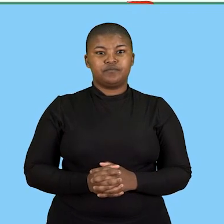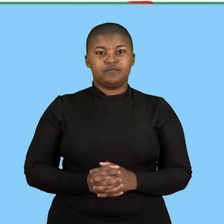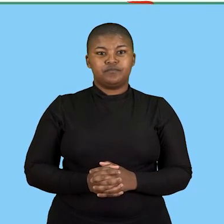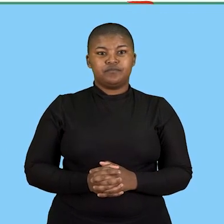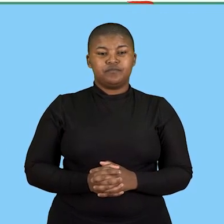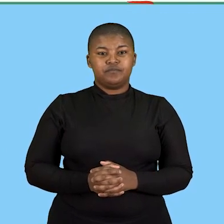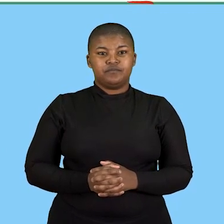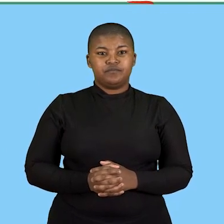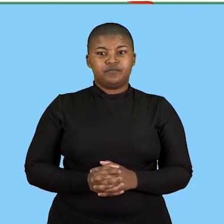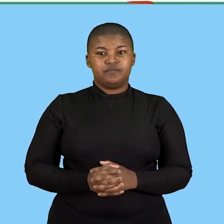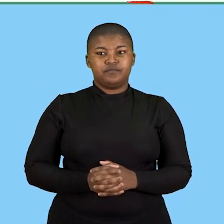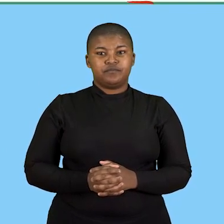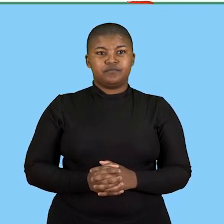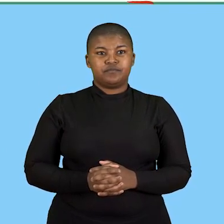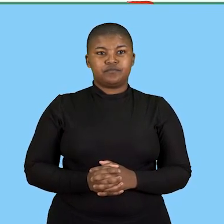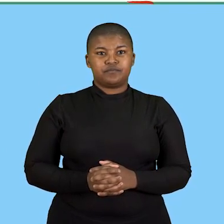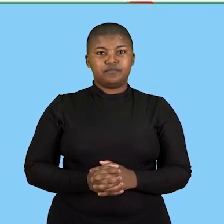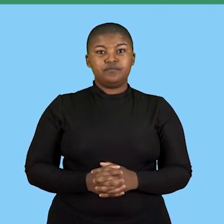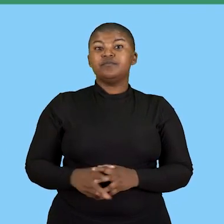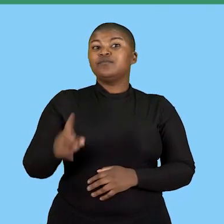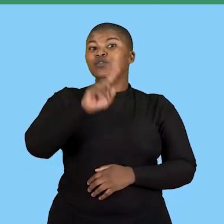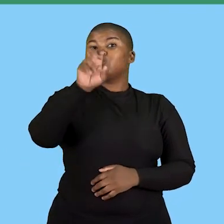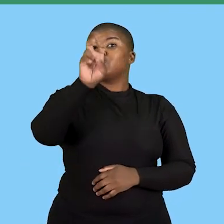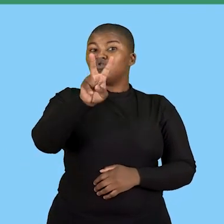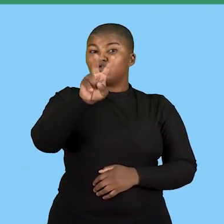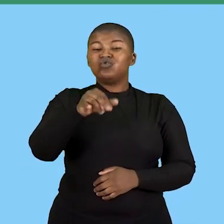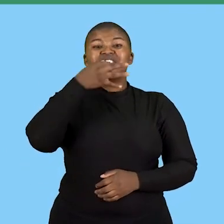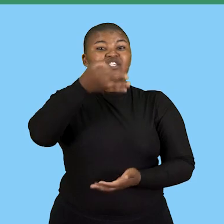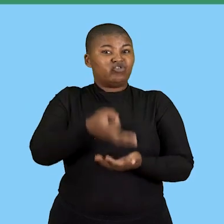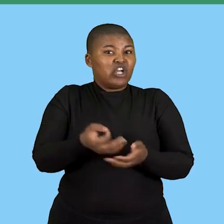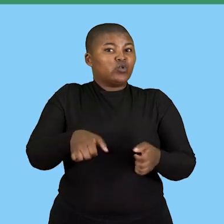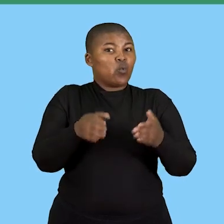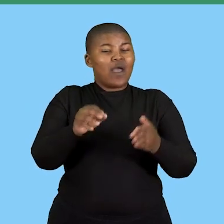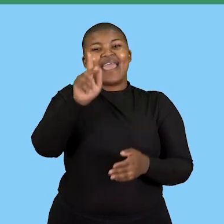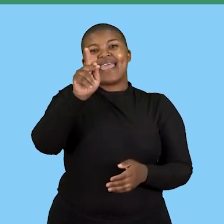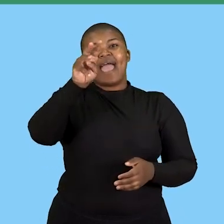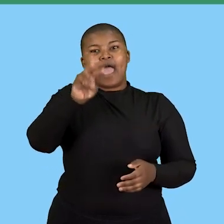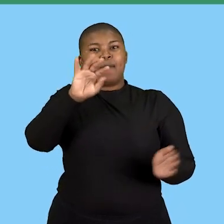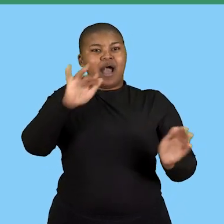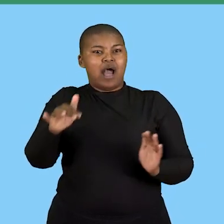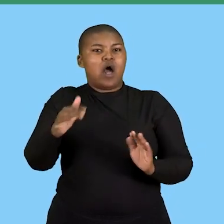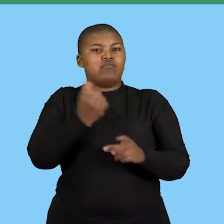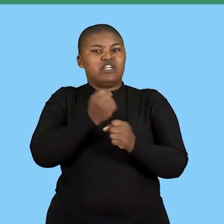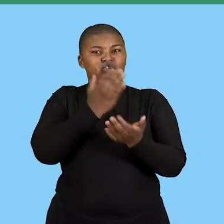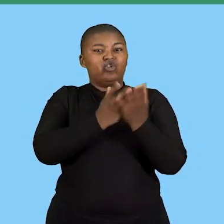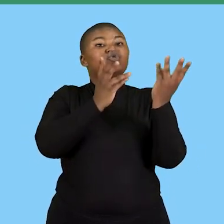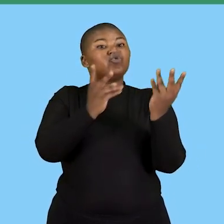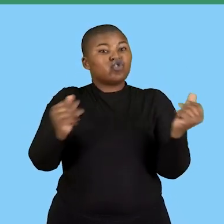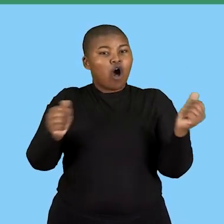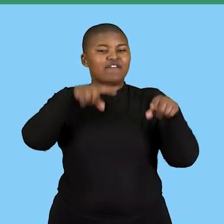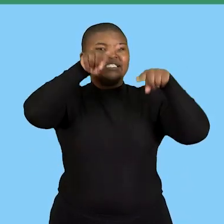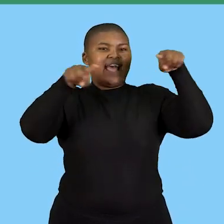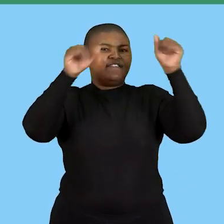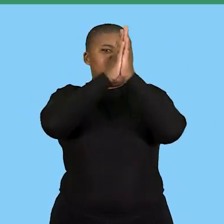be getting your marks. Now let us talk about question 2, which says to us, recommend ways in which the business would